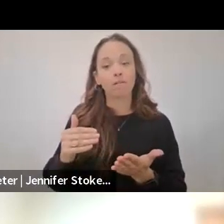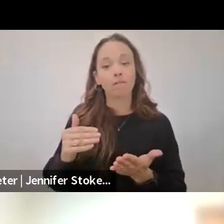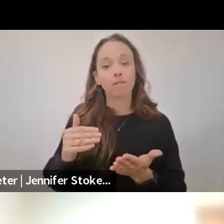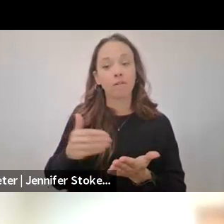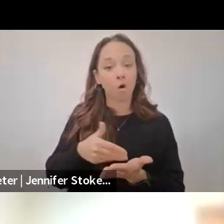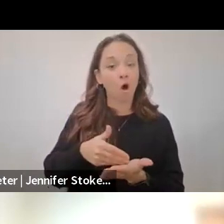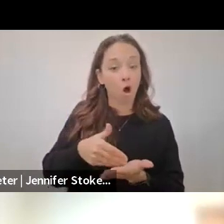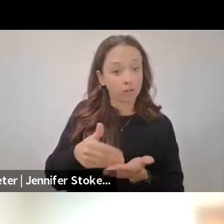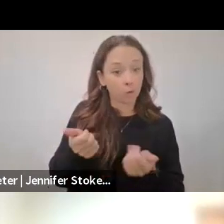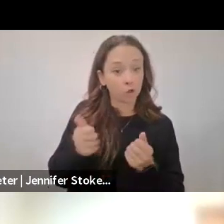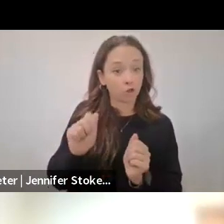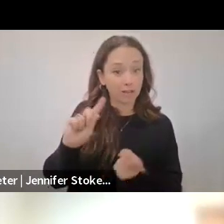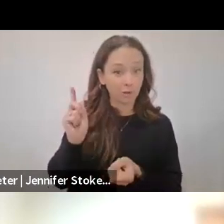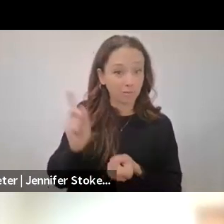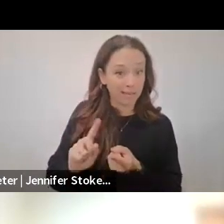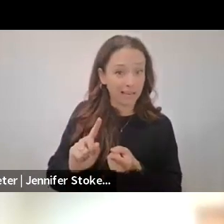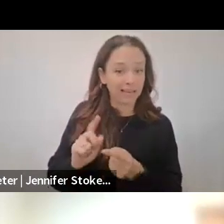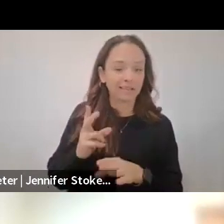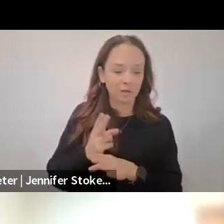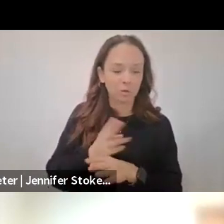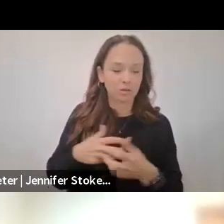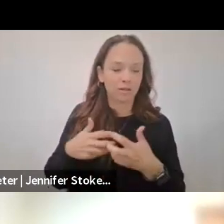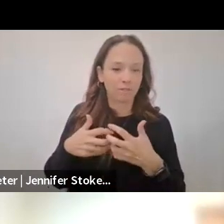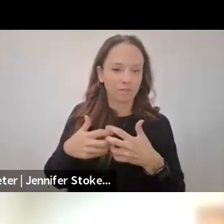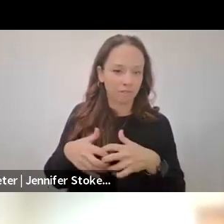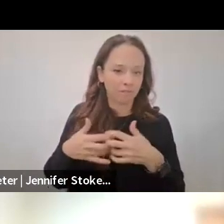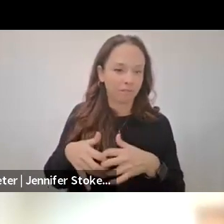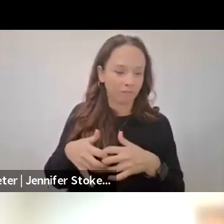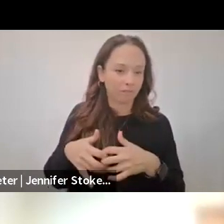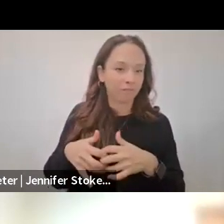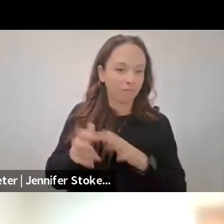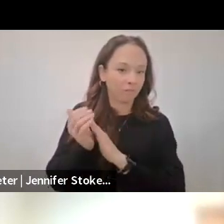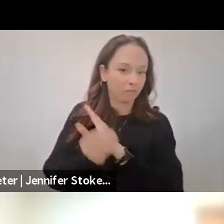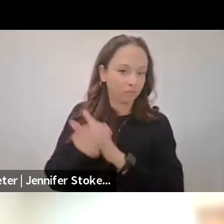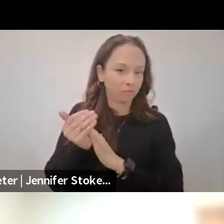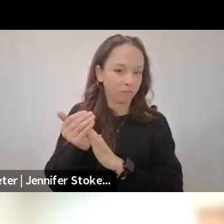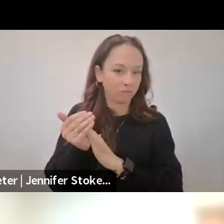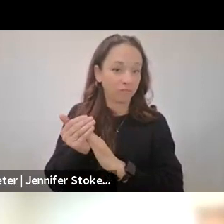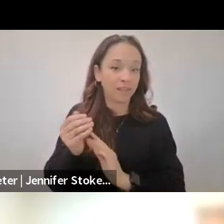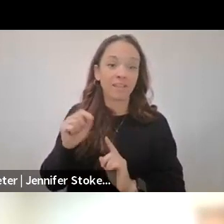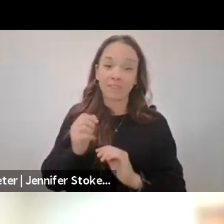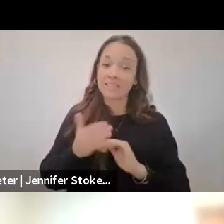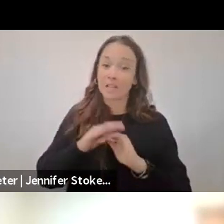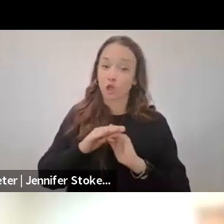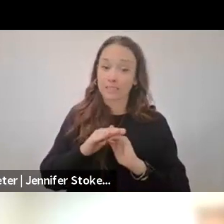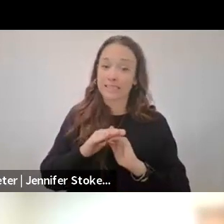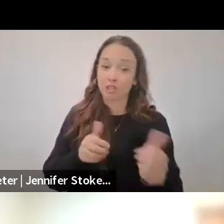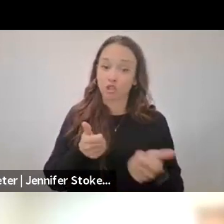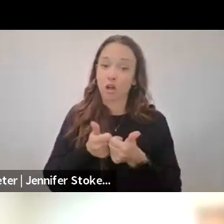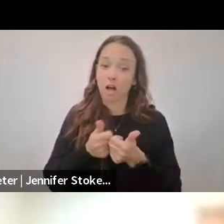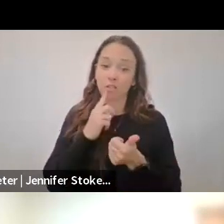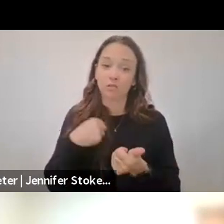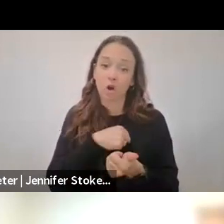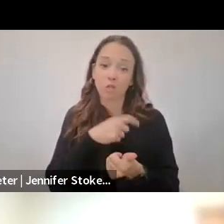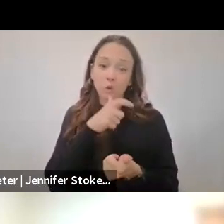mitigate is the use of machine translation. That is increasing. That is an increasing challenge for those of us